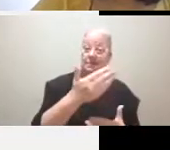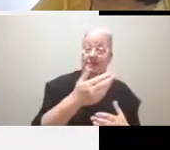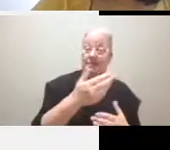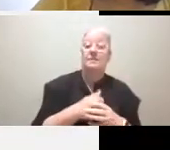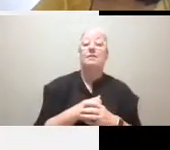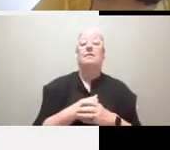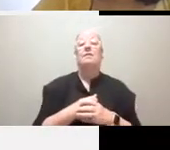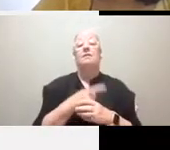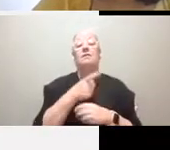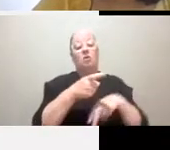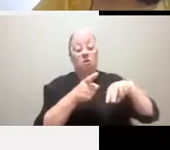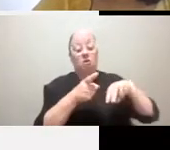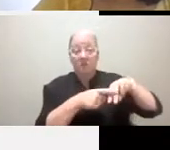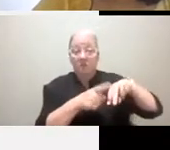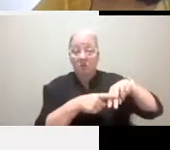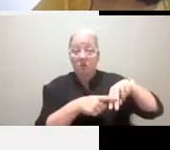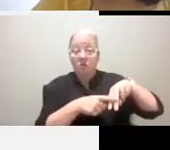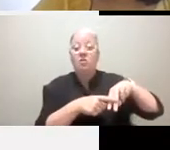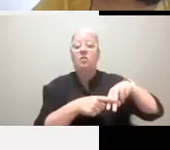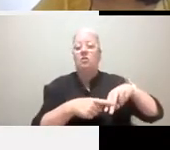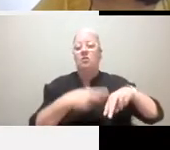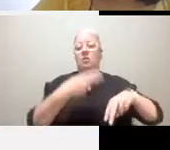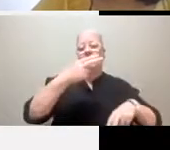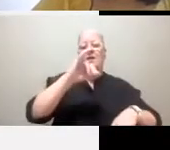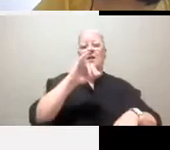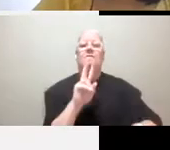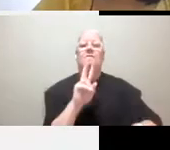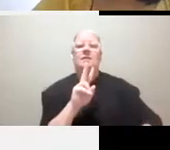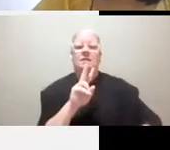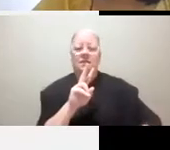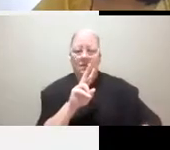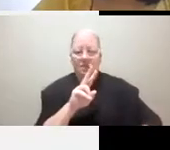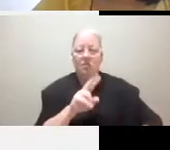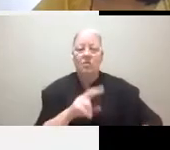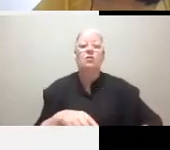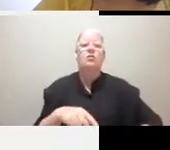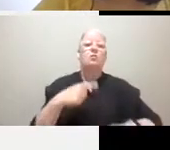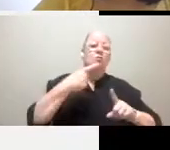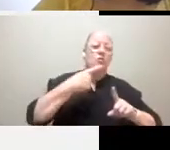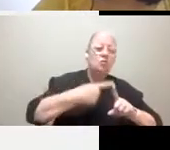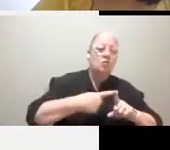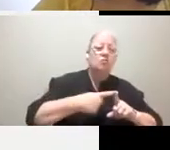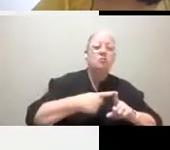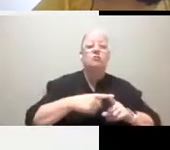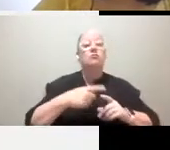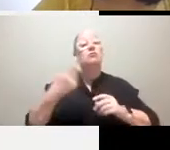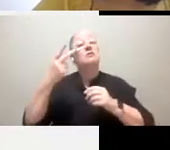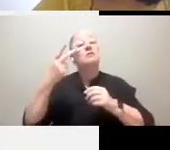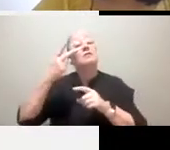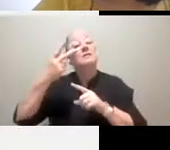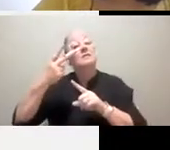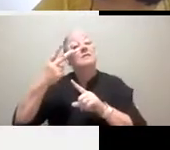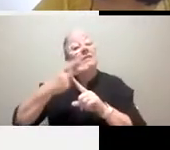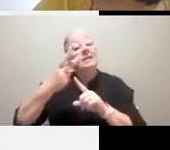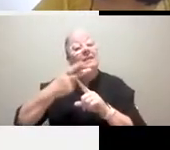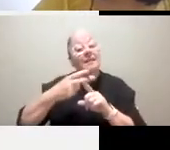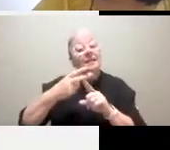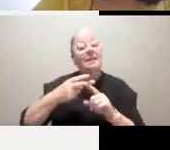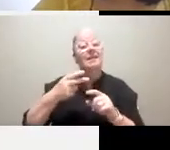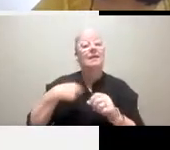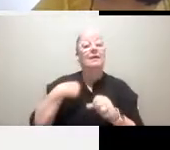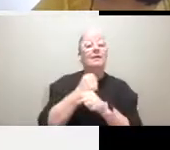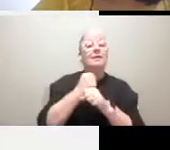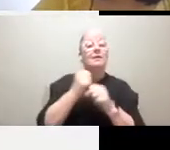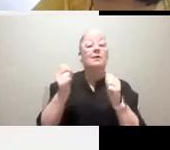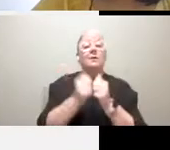HIV and AIDS, and also working on TB among persons with disabilities in Masaka,